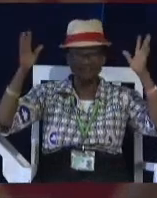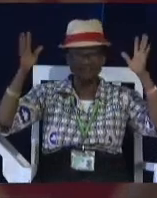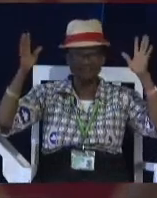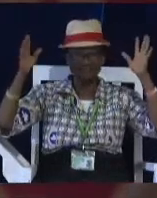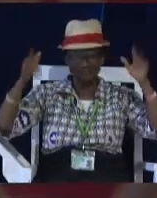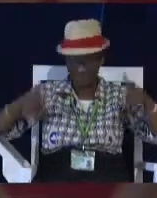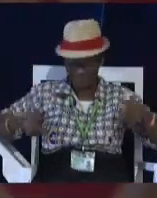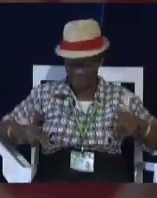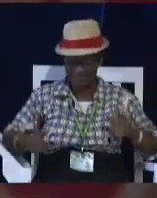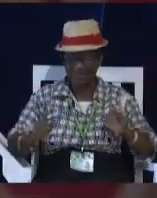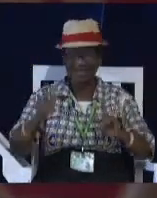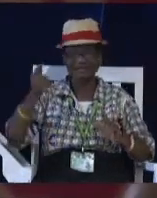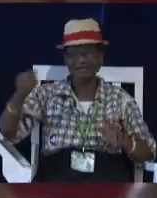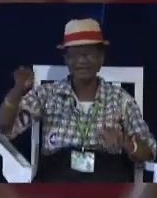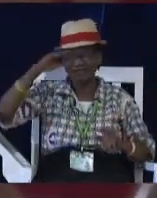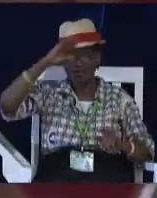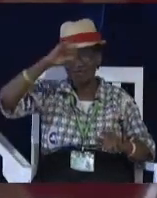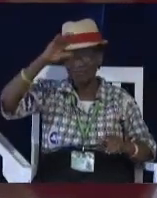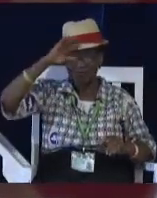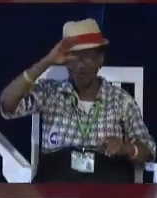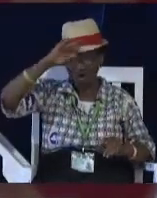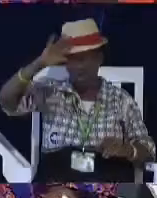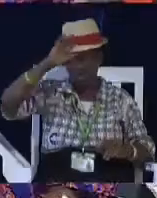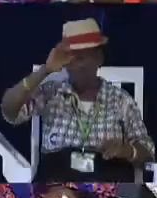Let the boy shout hallelujah.